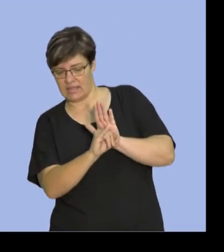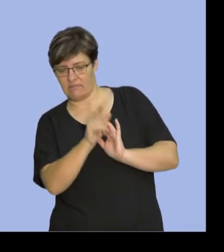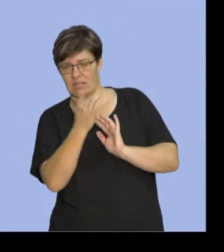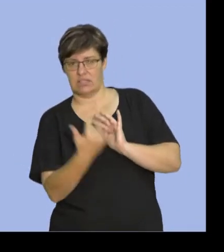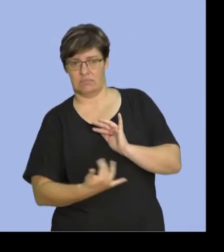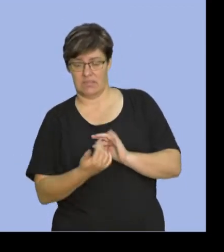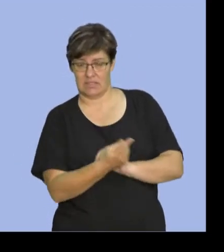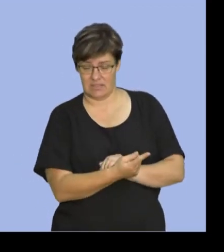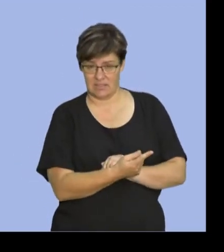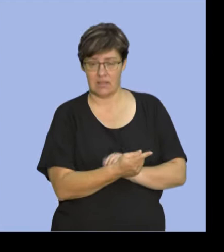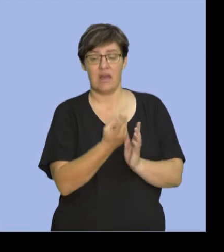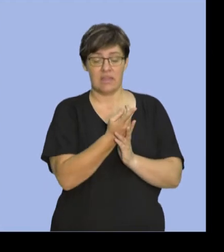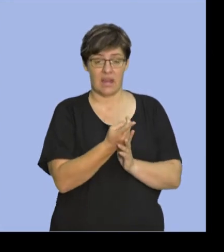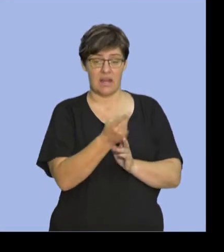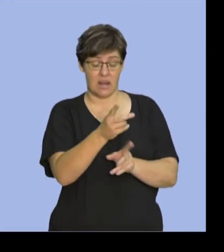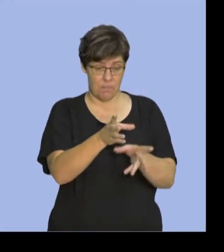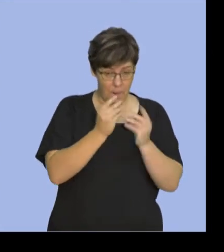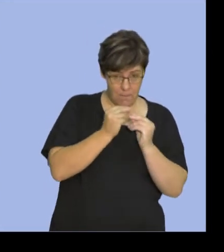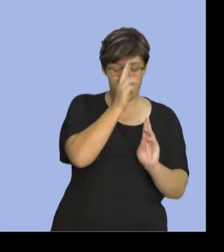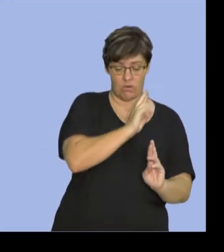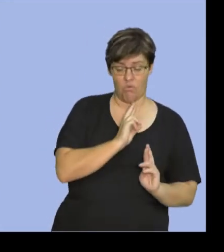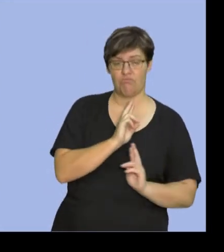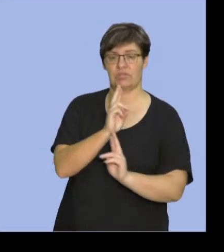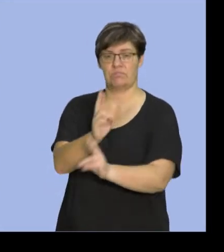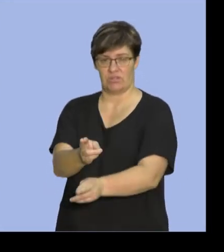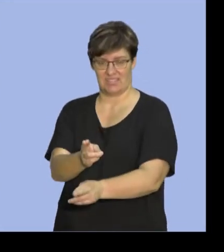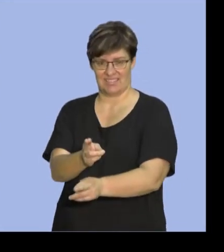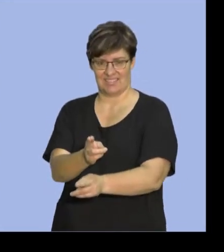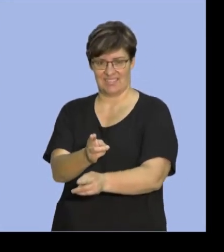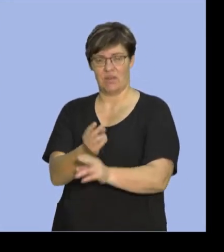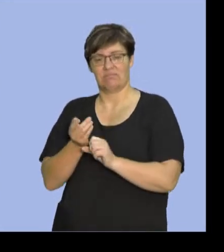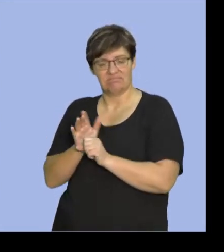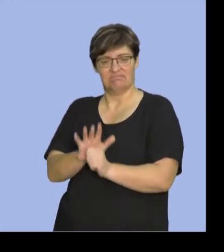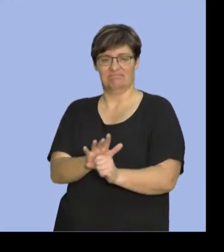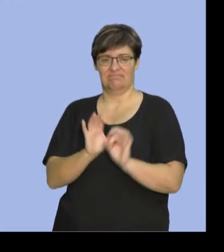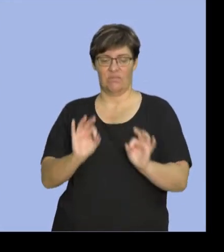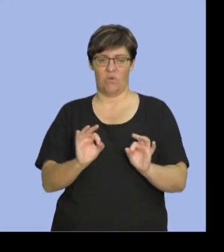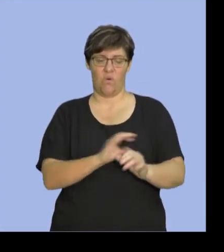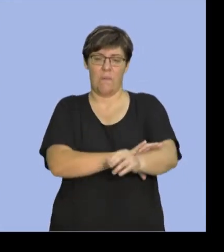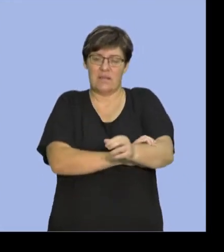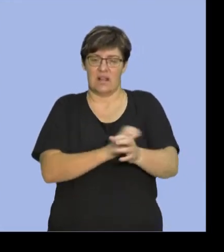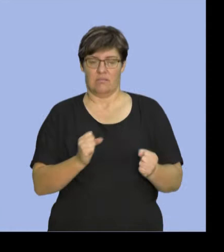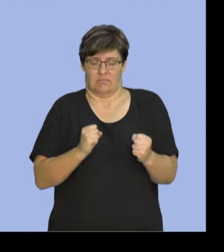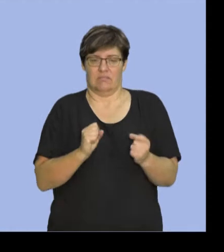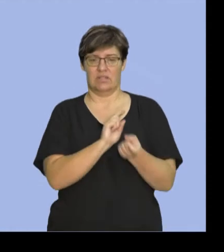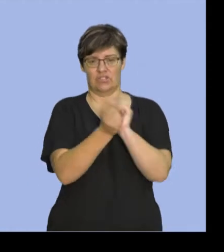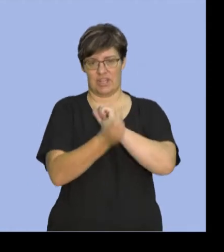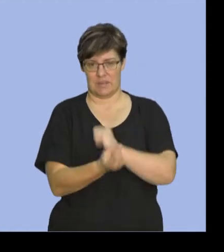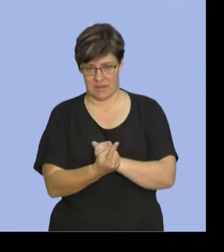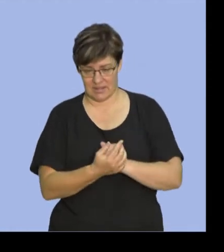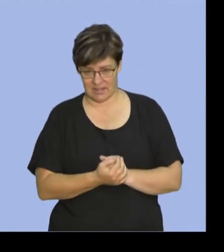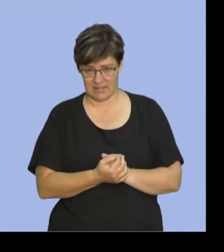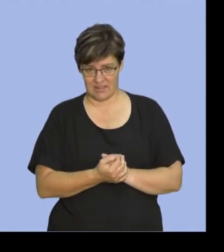then responds to that with the effector organ or muscle bringing about a change. And that change